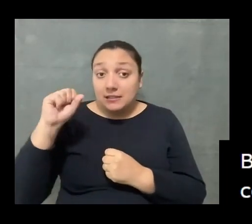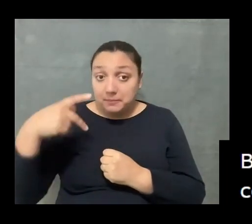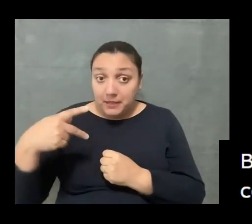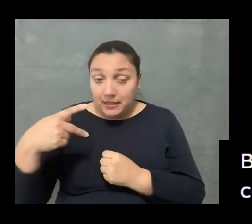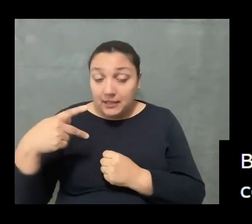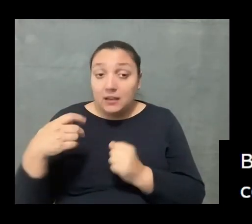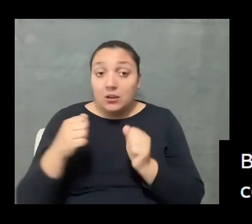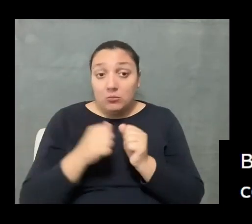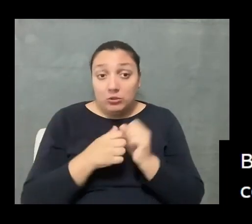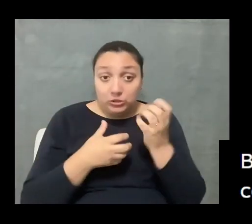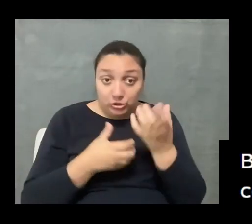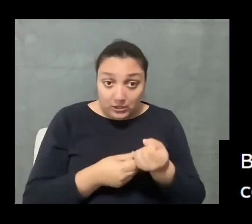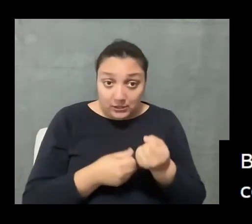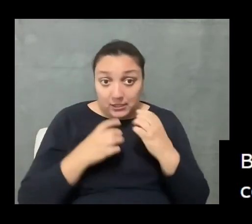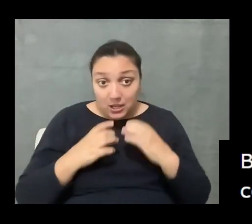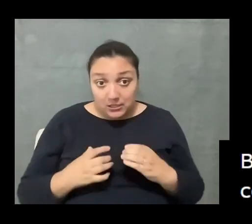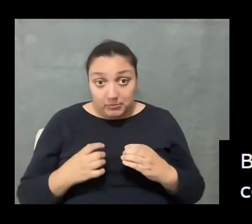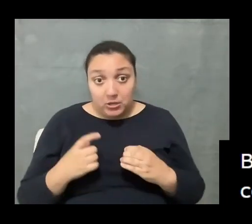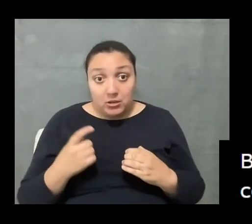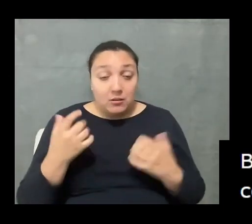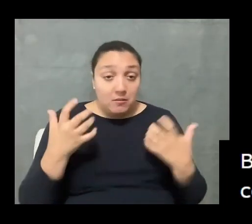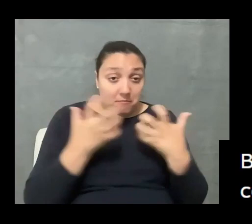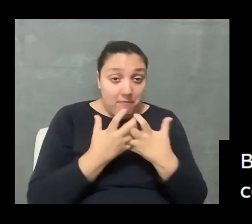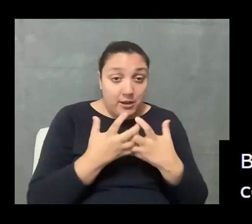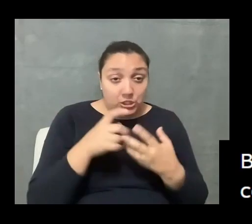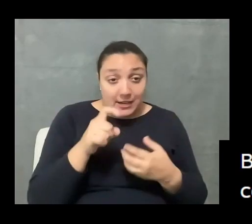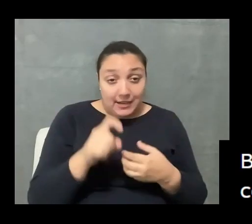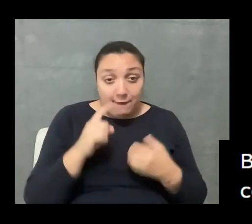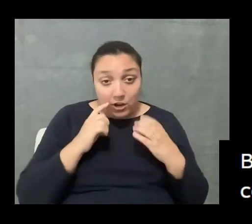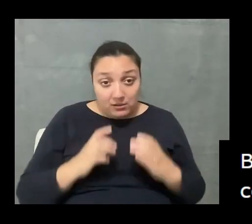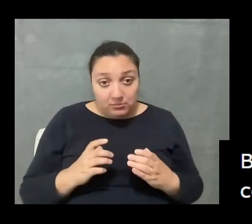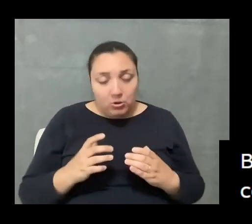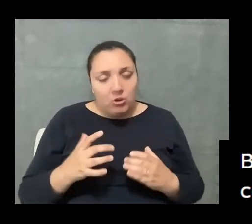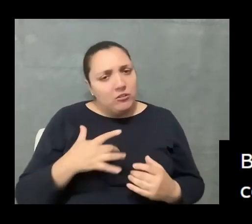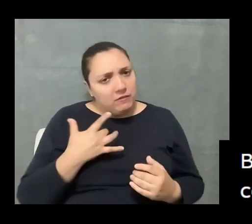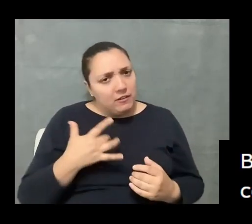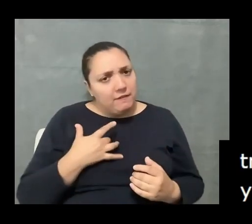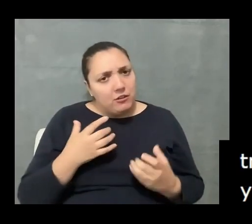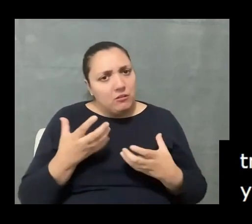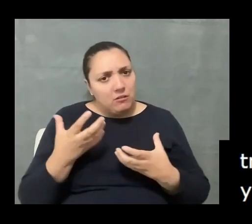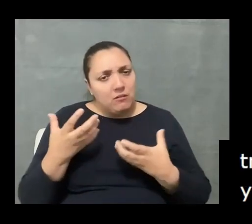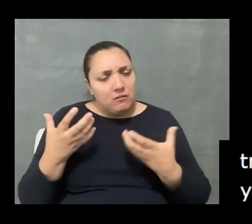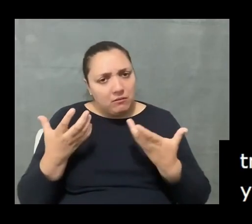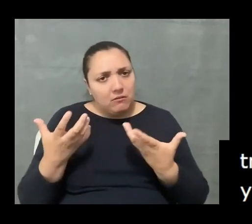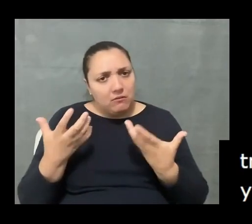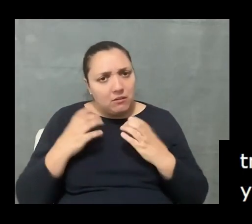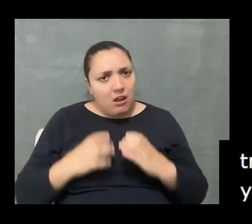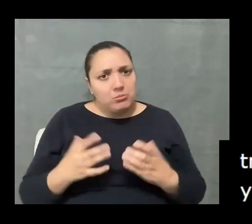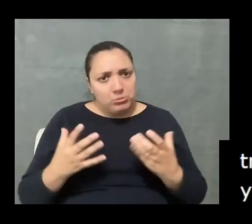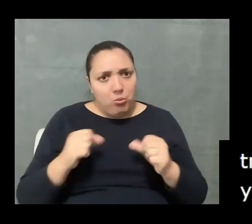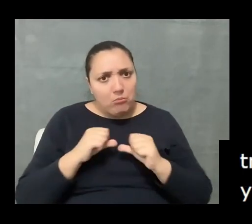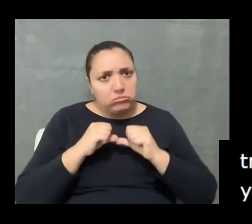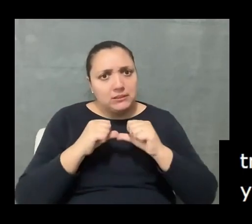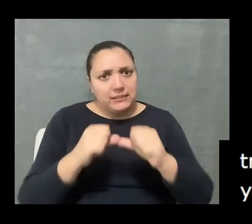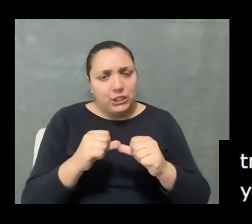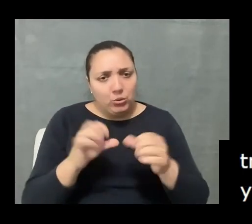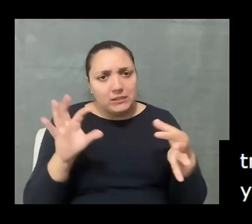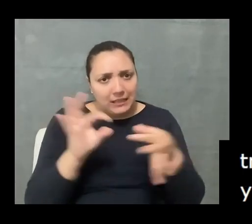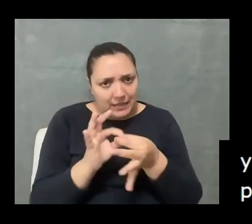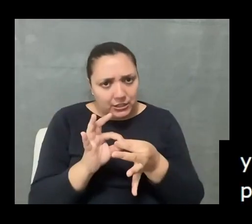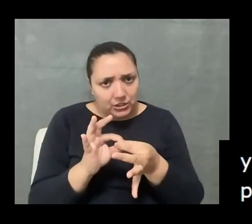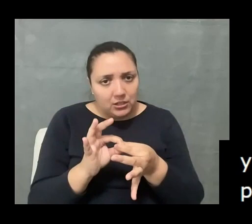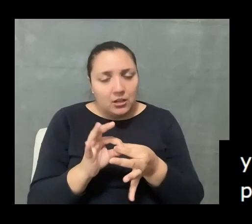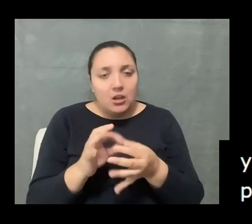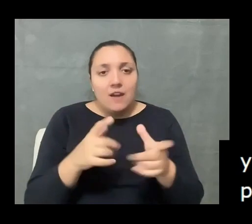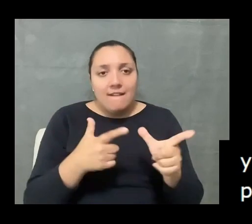customers is understanding and meeting the needs. We have found that customers want to stay continuously connected. They want fast and reliable